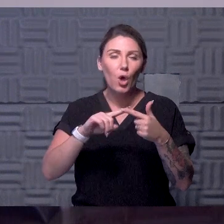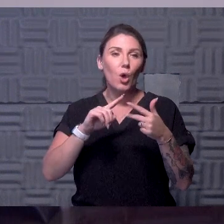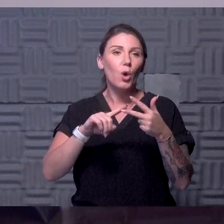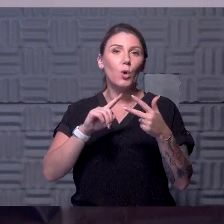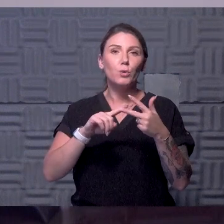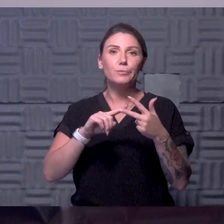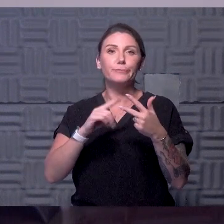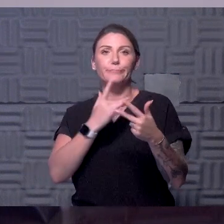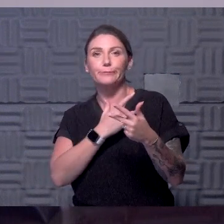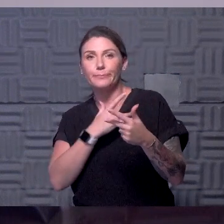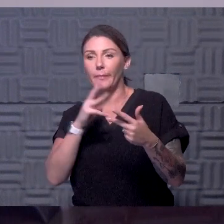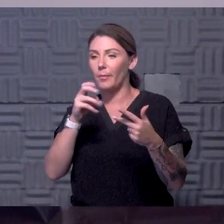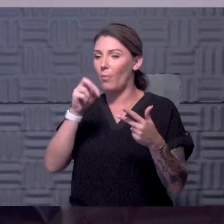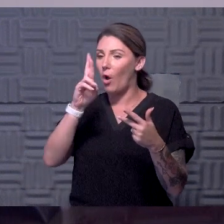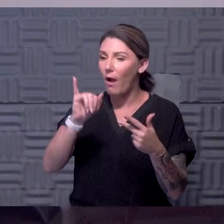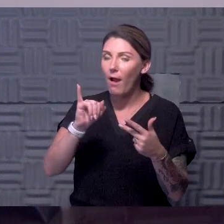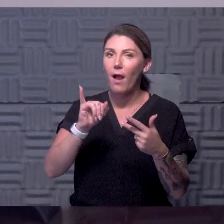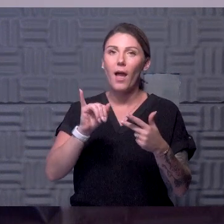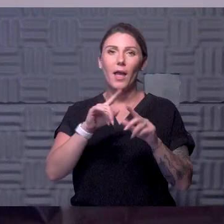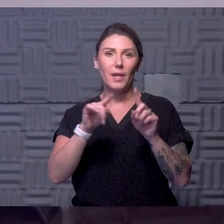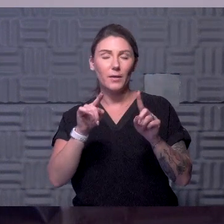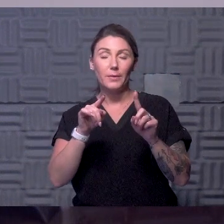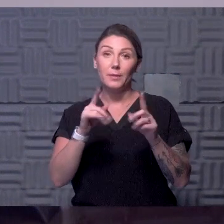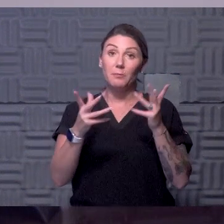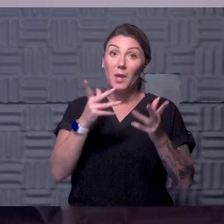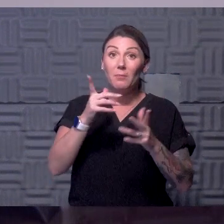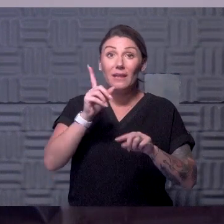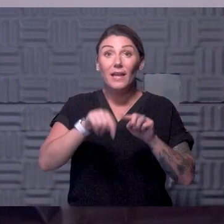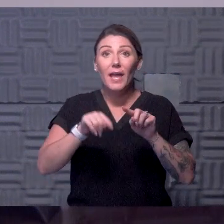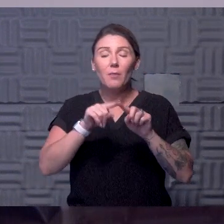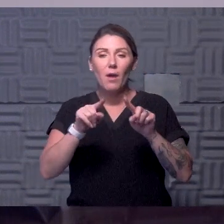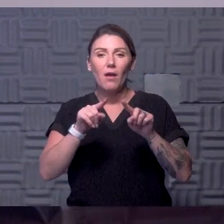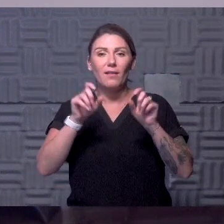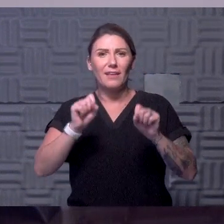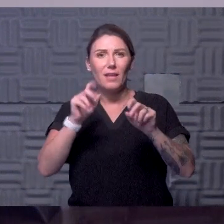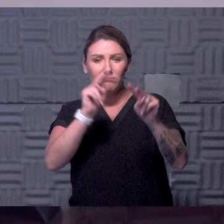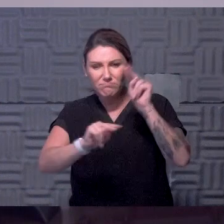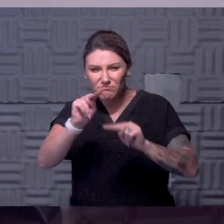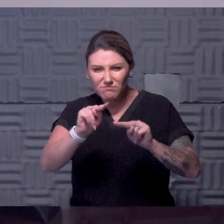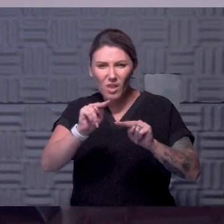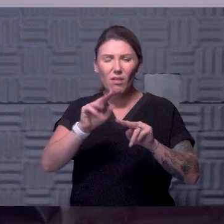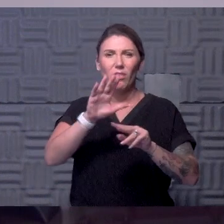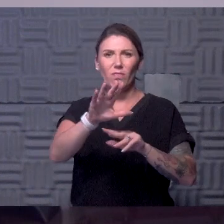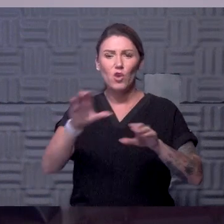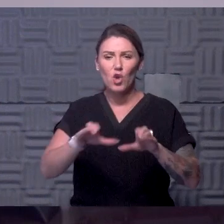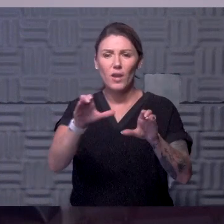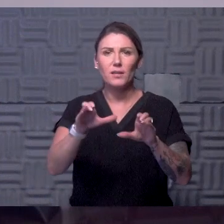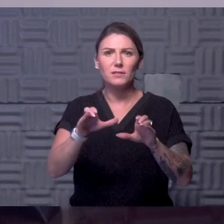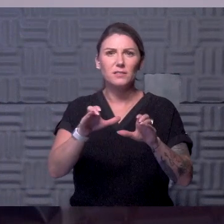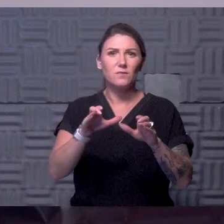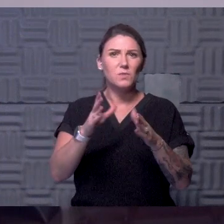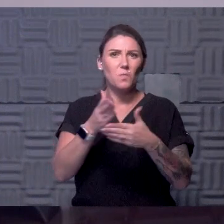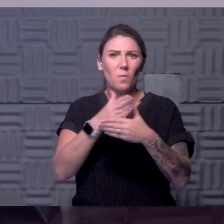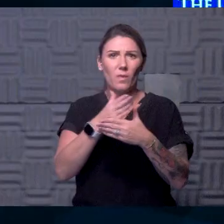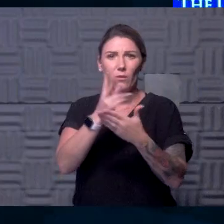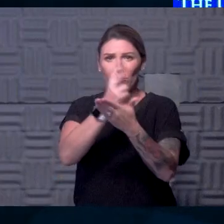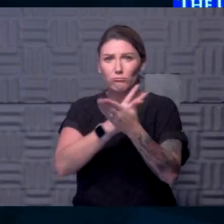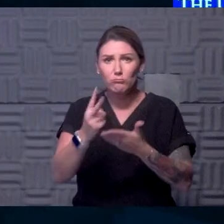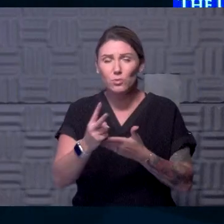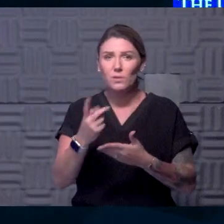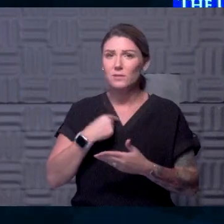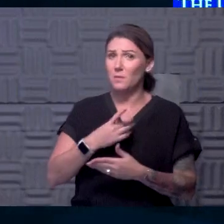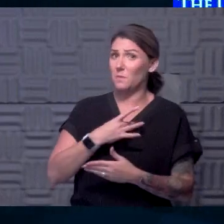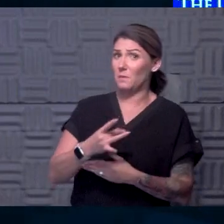we sure can watch their return to activity over 2 weeks. And I'd like to hear what Dr. Lauer will be doing on the front line